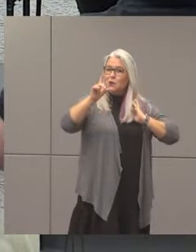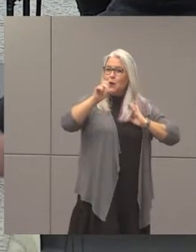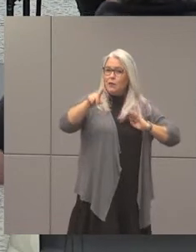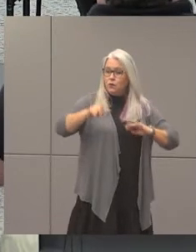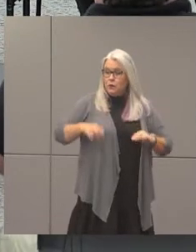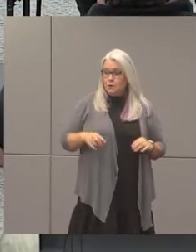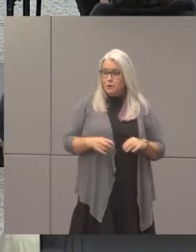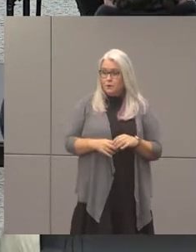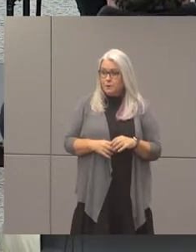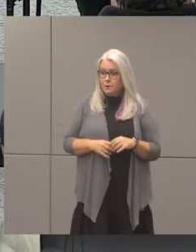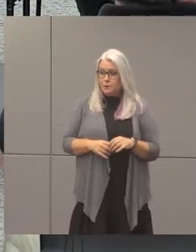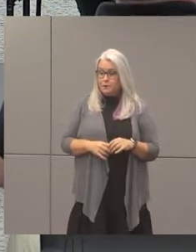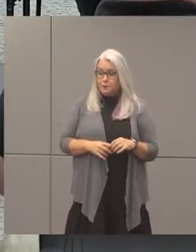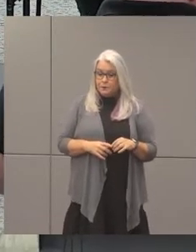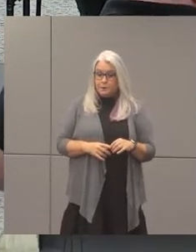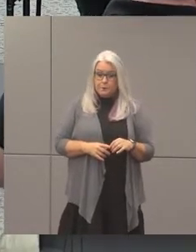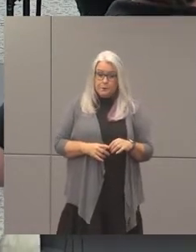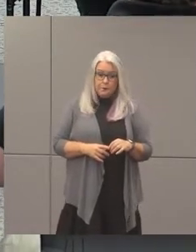of all,